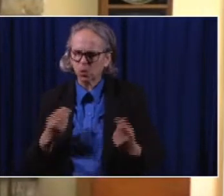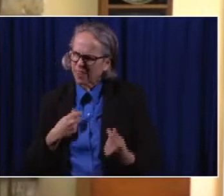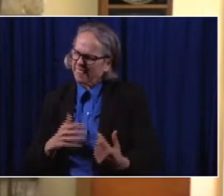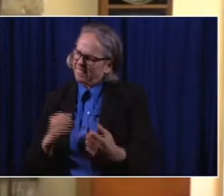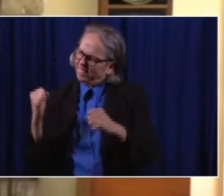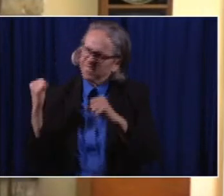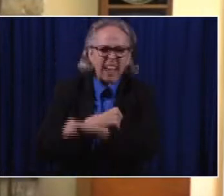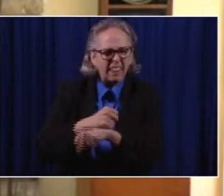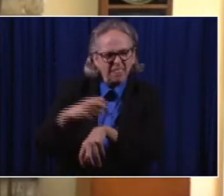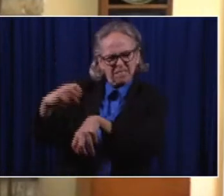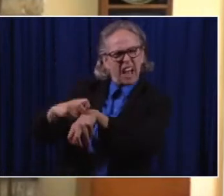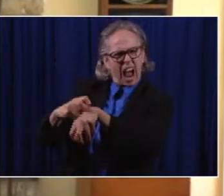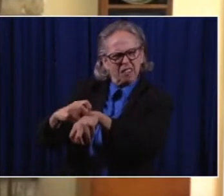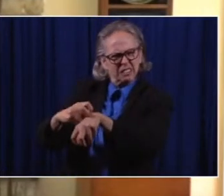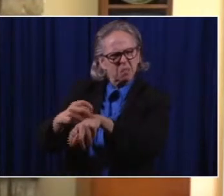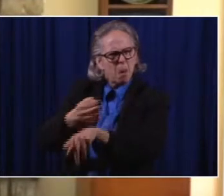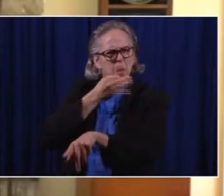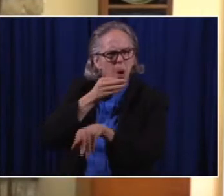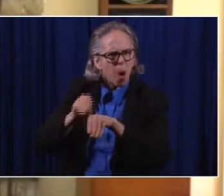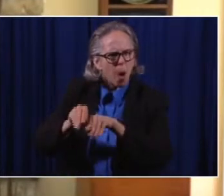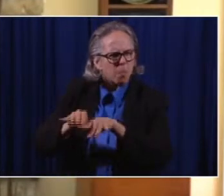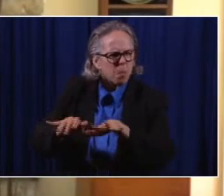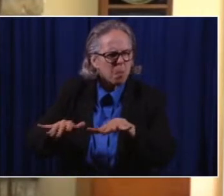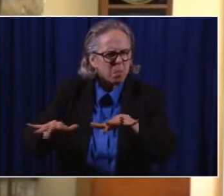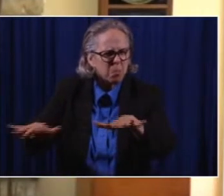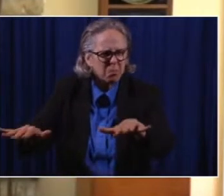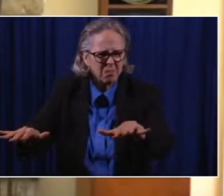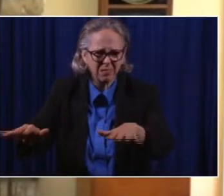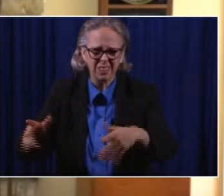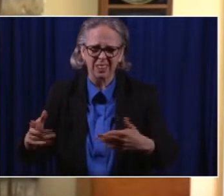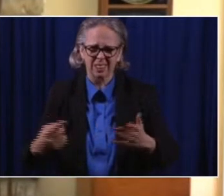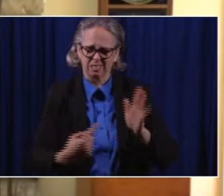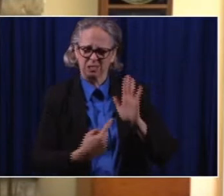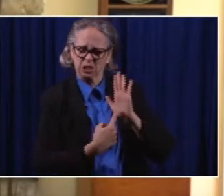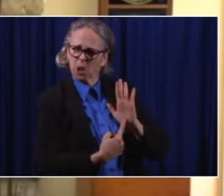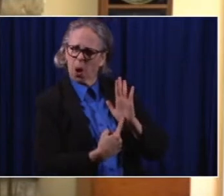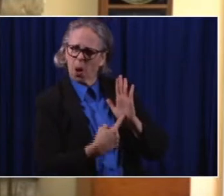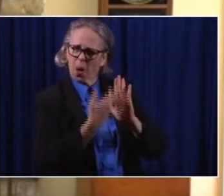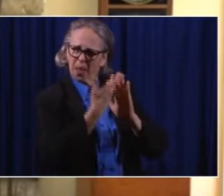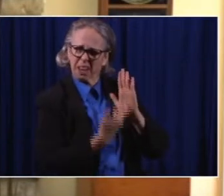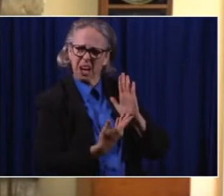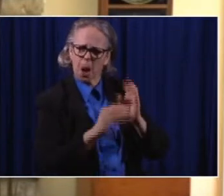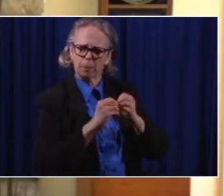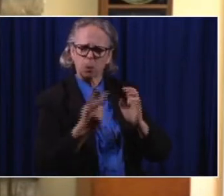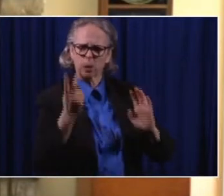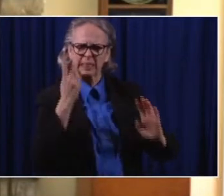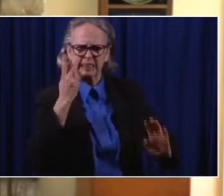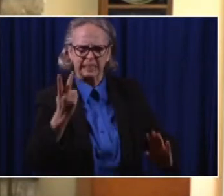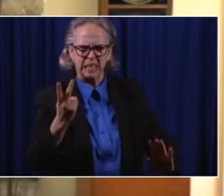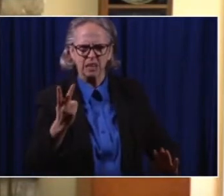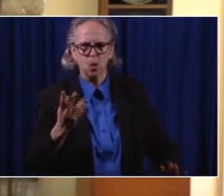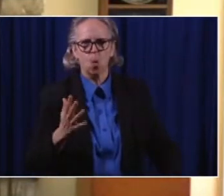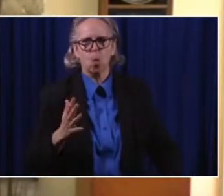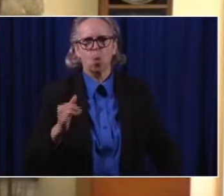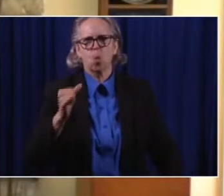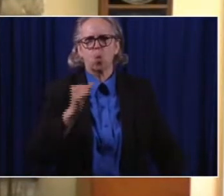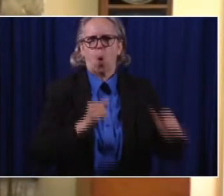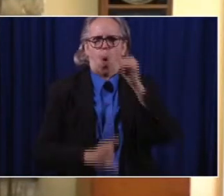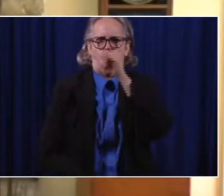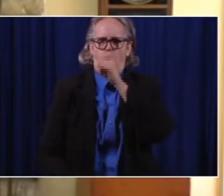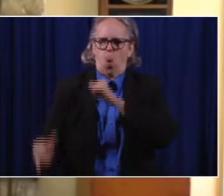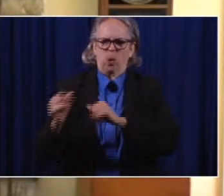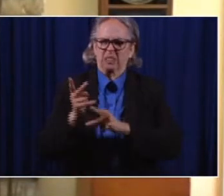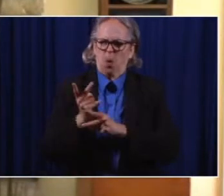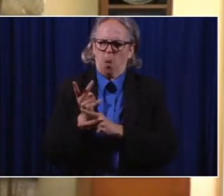by today's numbers that things are getting worse, and they're just going up at a